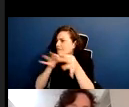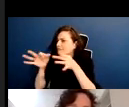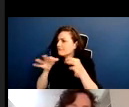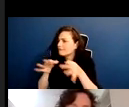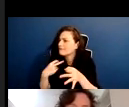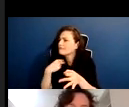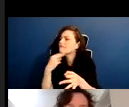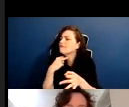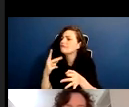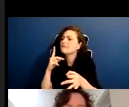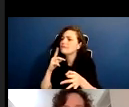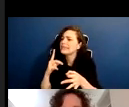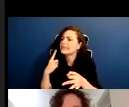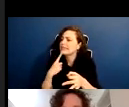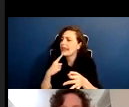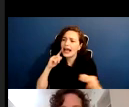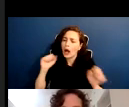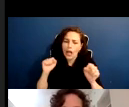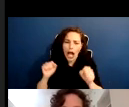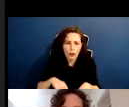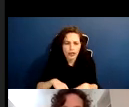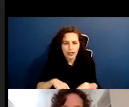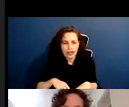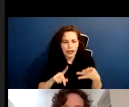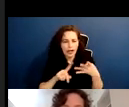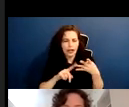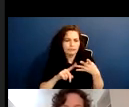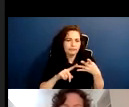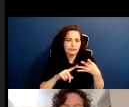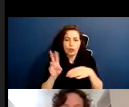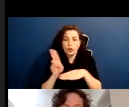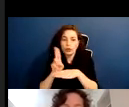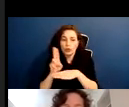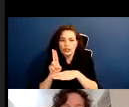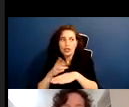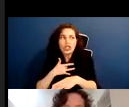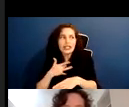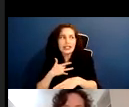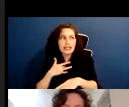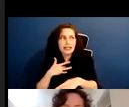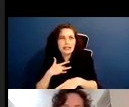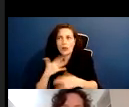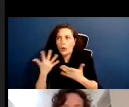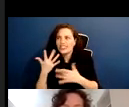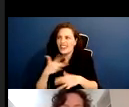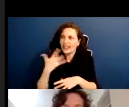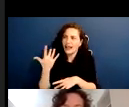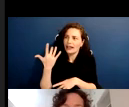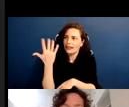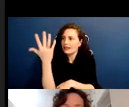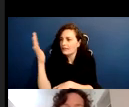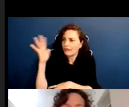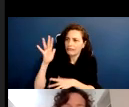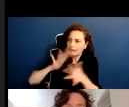are the sounds like? Use all of your senses in writing so you can really get the feel if you don't have that